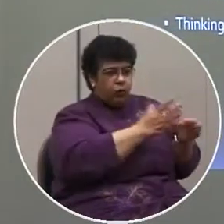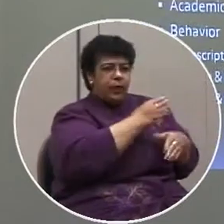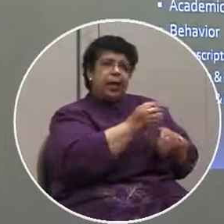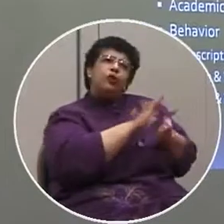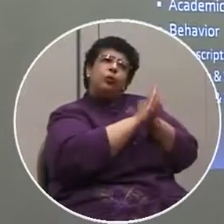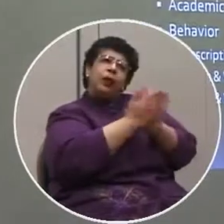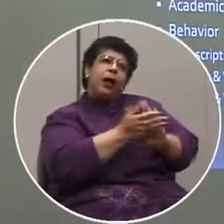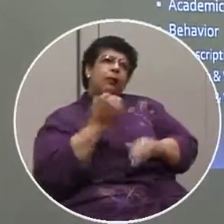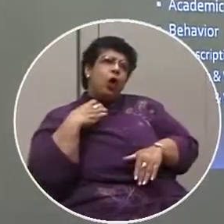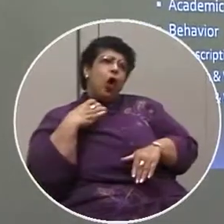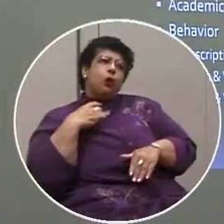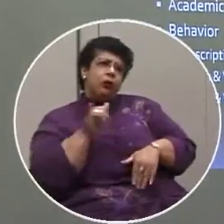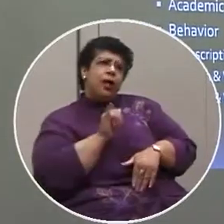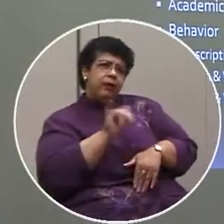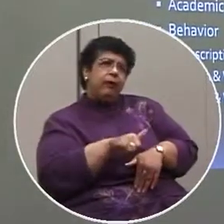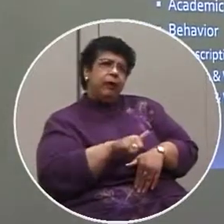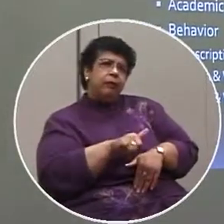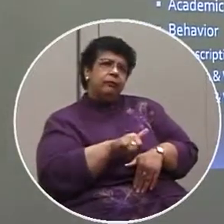that regard.